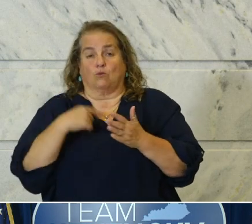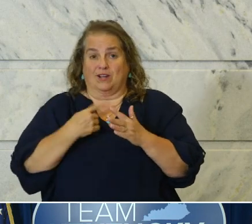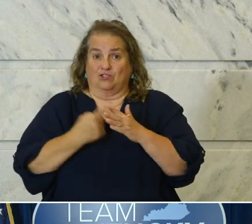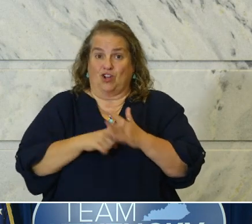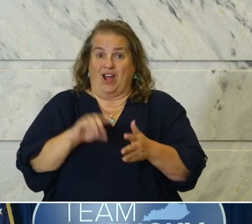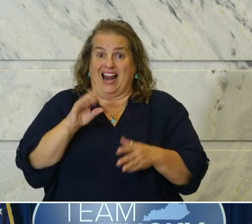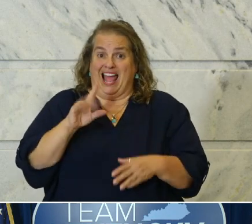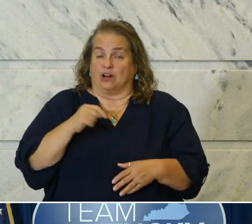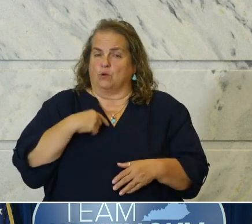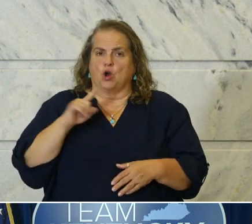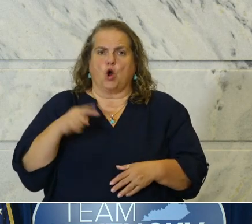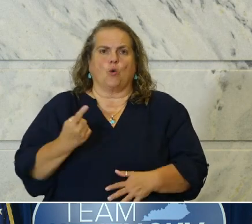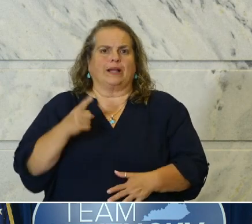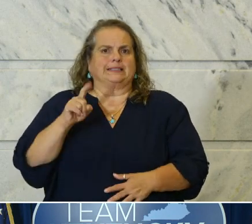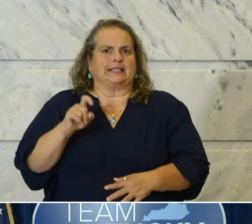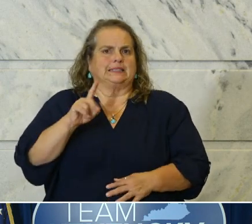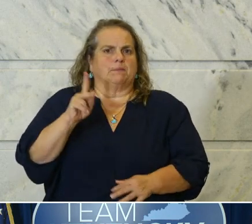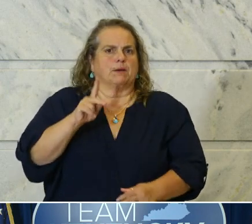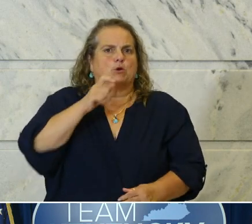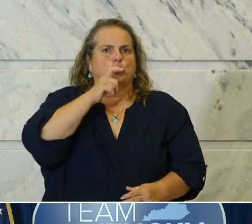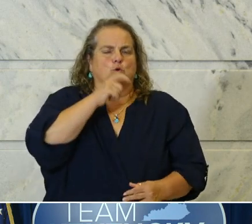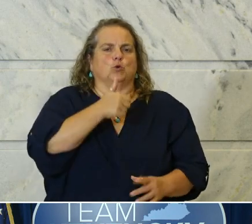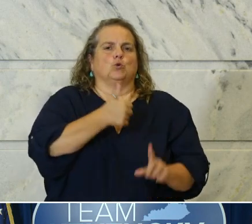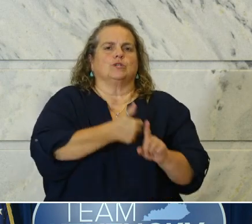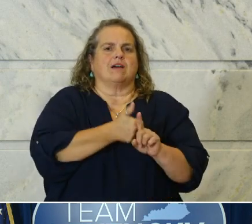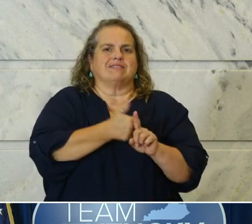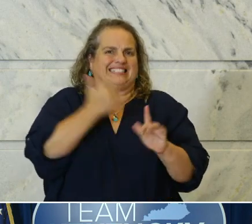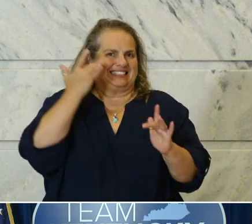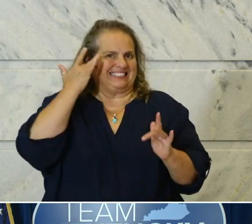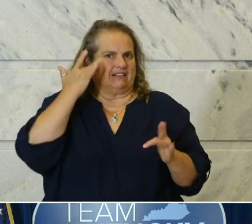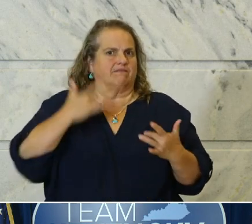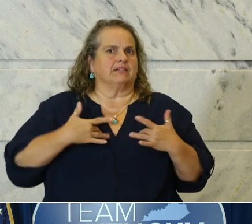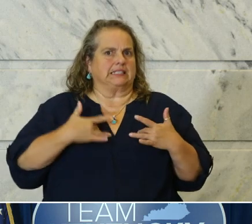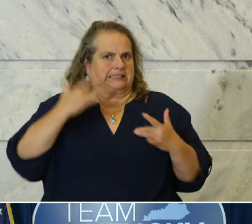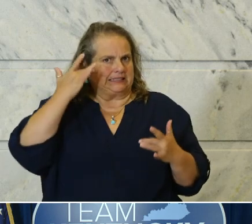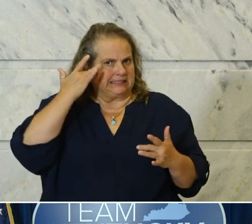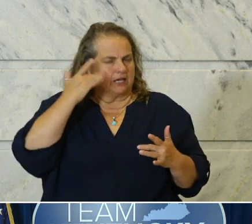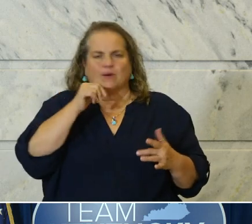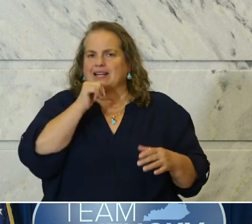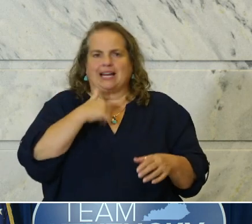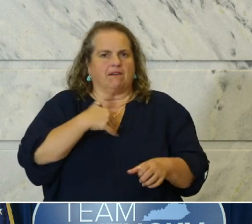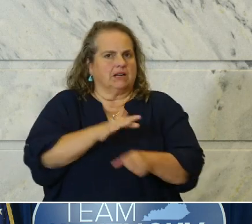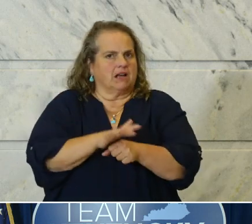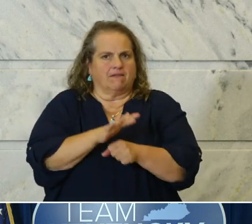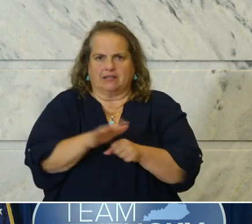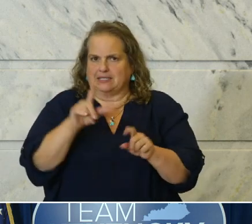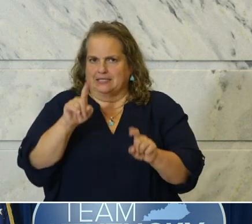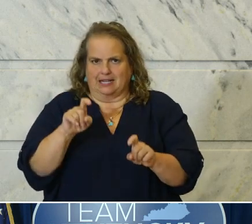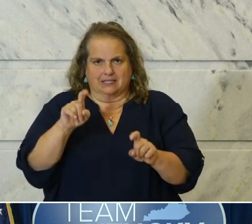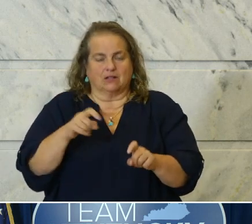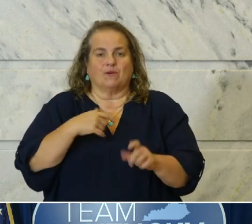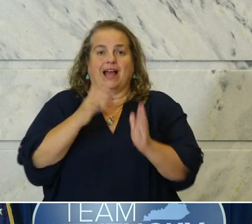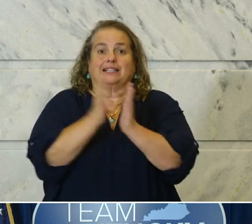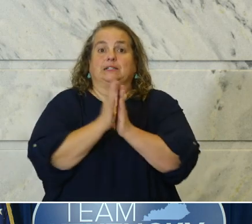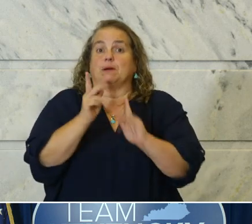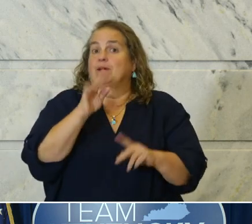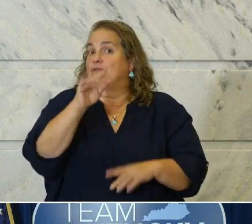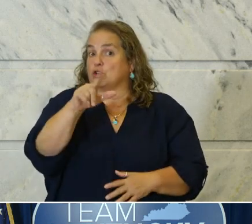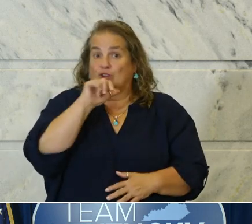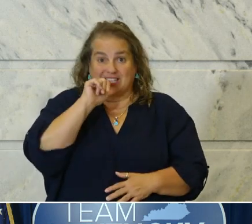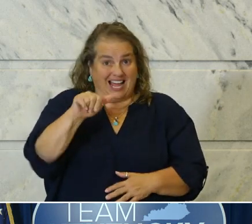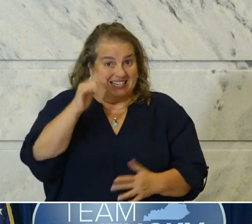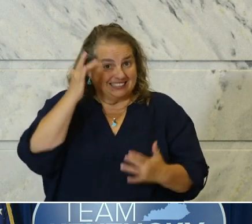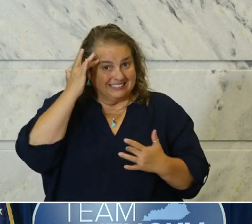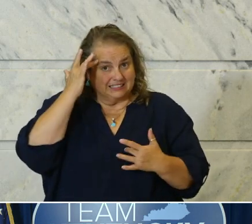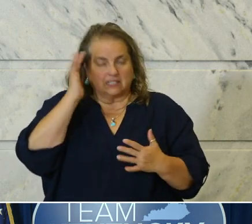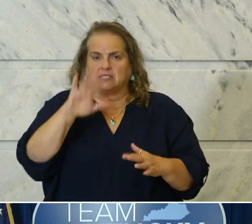were only testing people who were symptomatic because we didn't have enough tests. We were asking people, if you're not really sick,